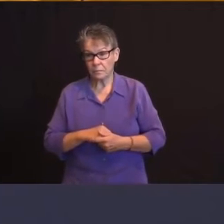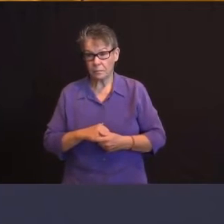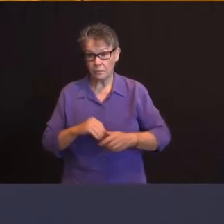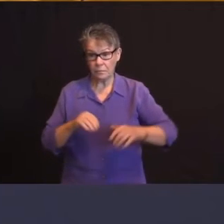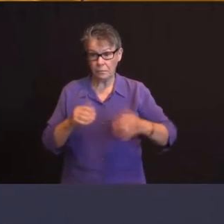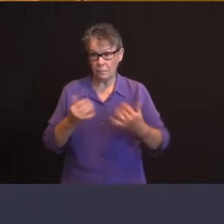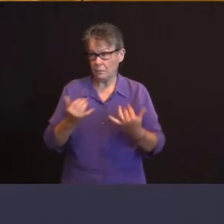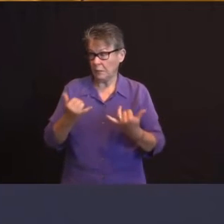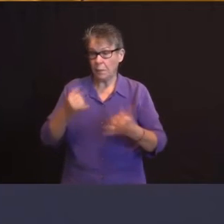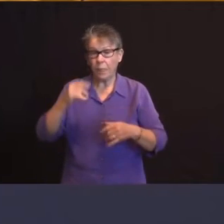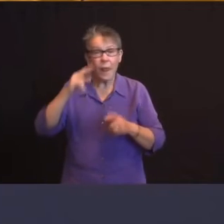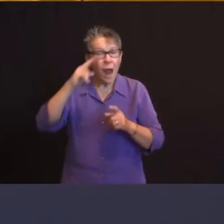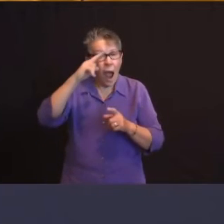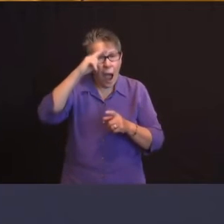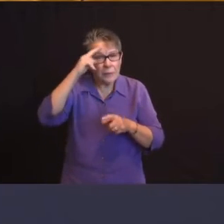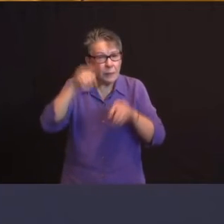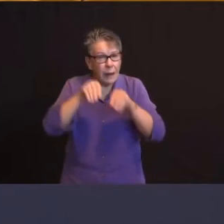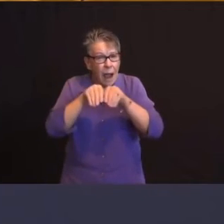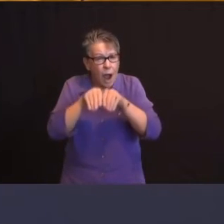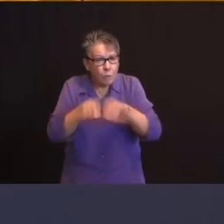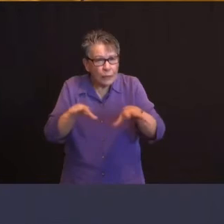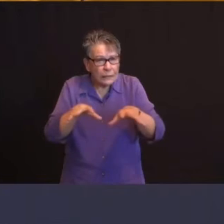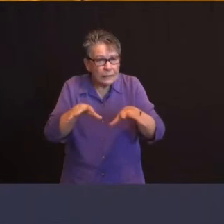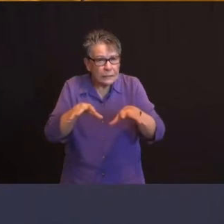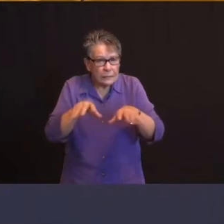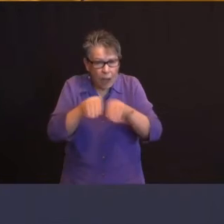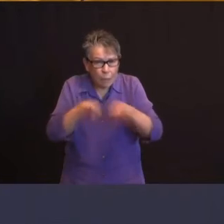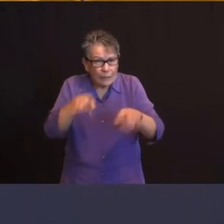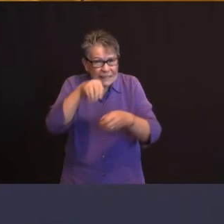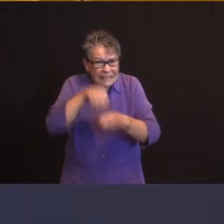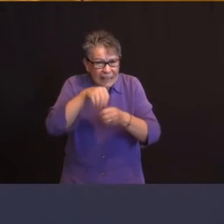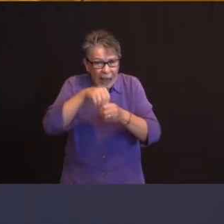of transparency around that? Yes, 100%.